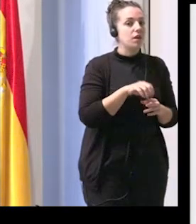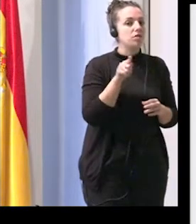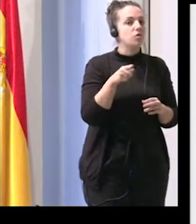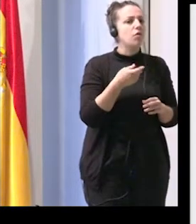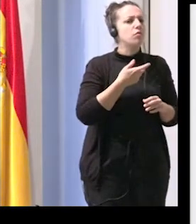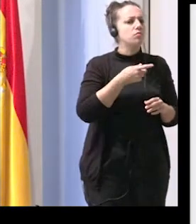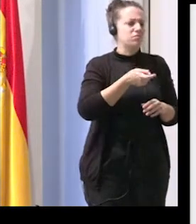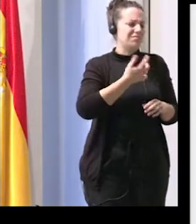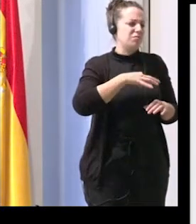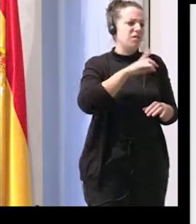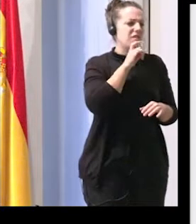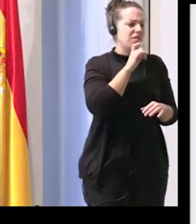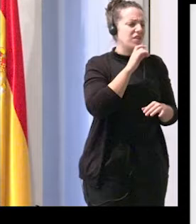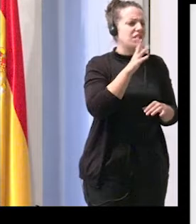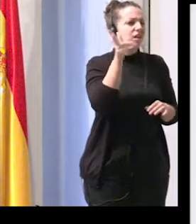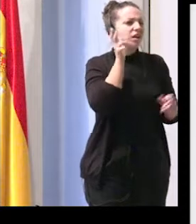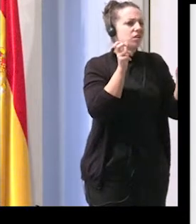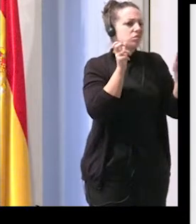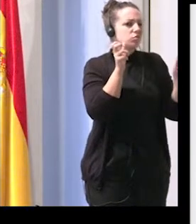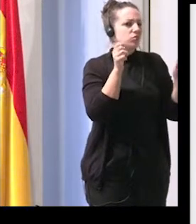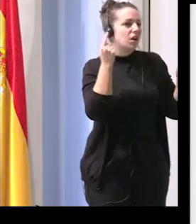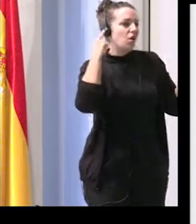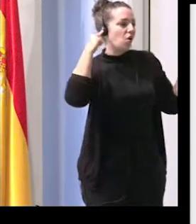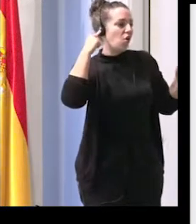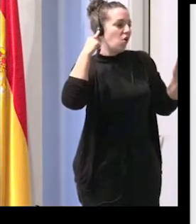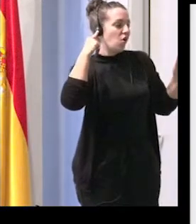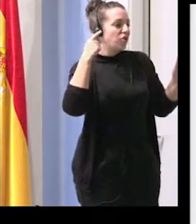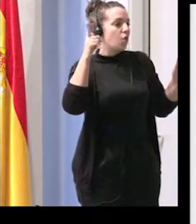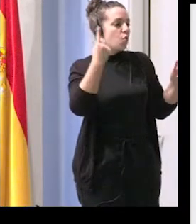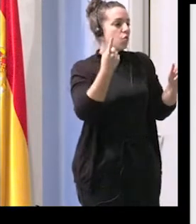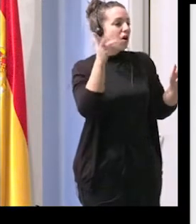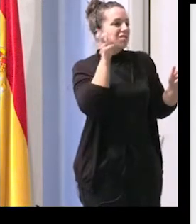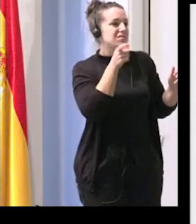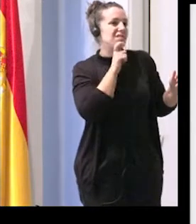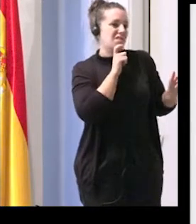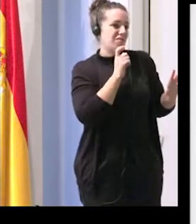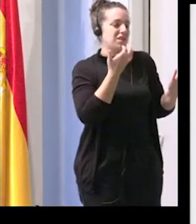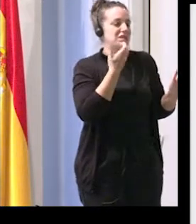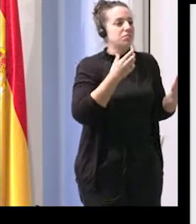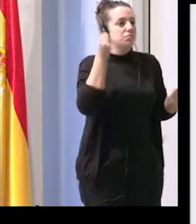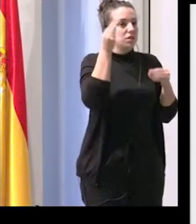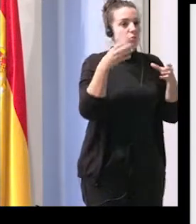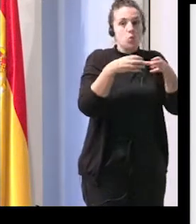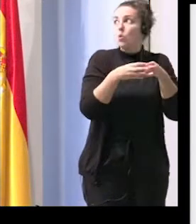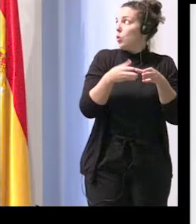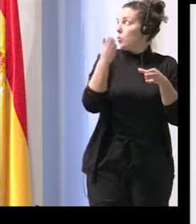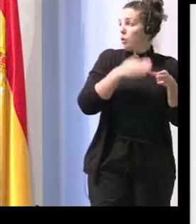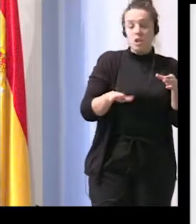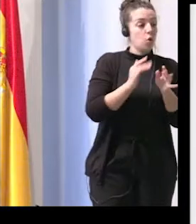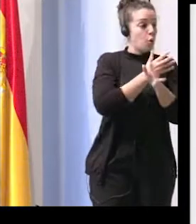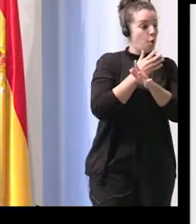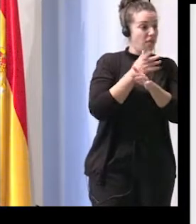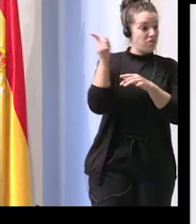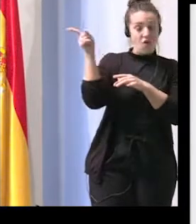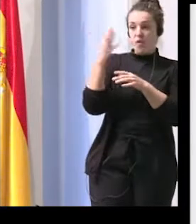with one ear. If you think about this group of children playing, in this game, I don't know if you know it, the